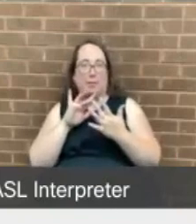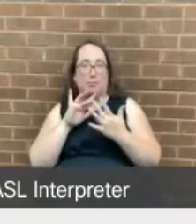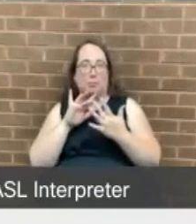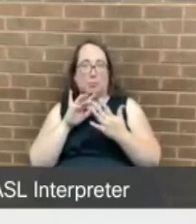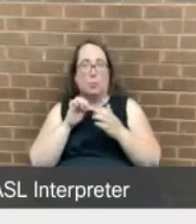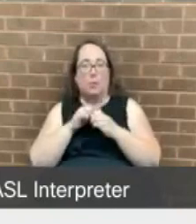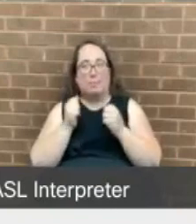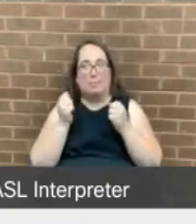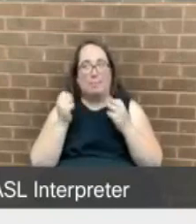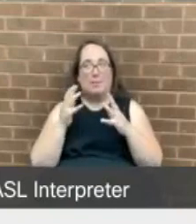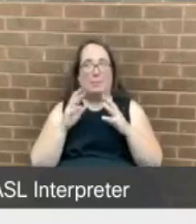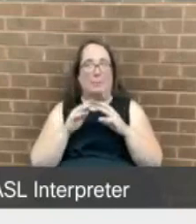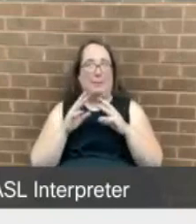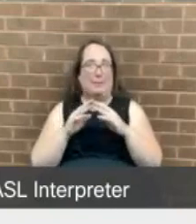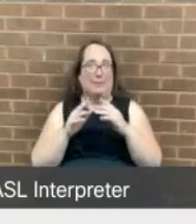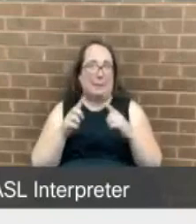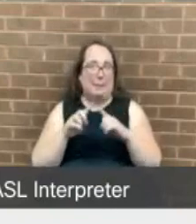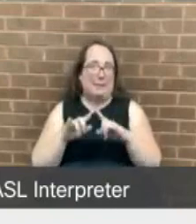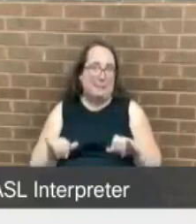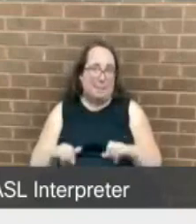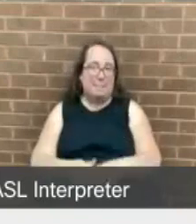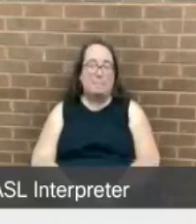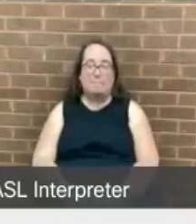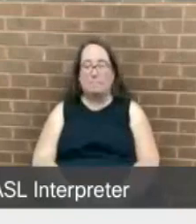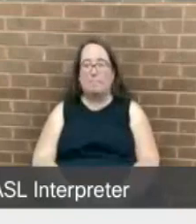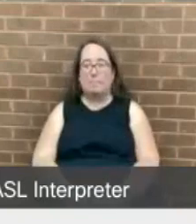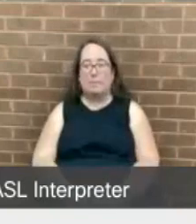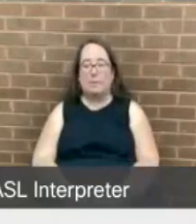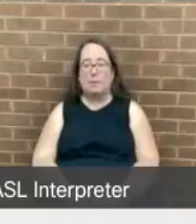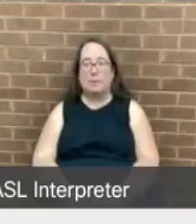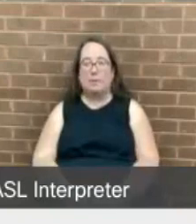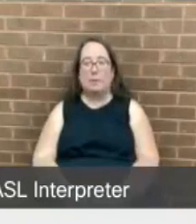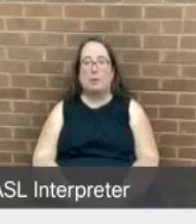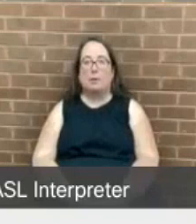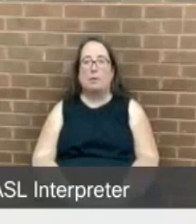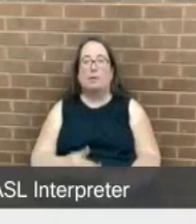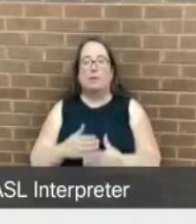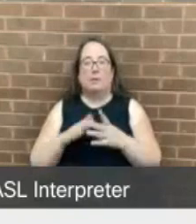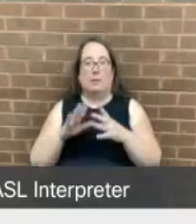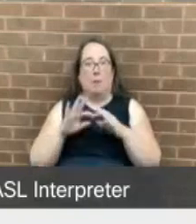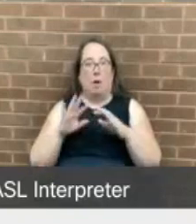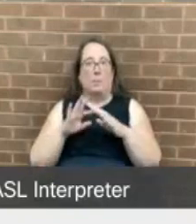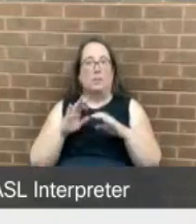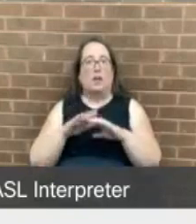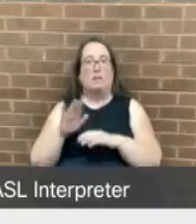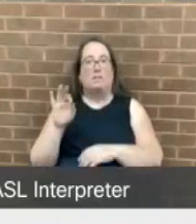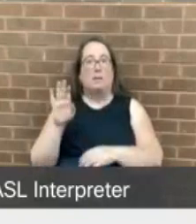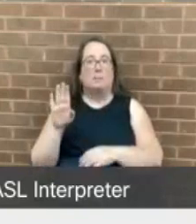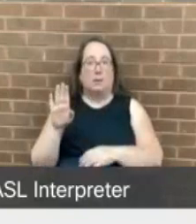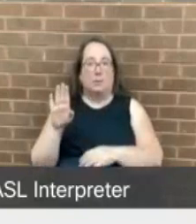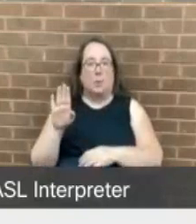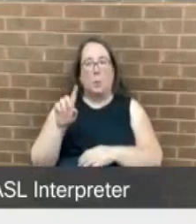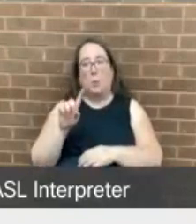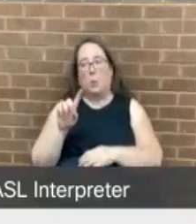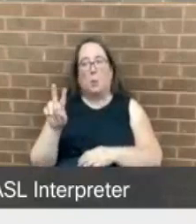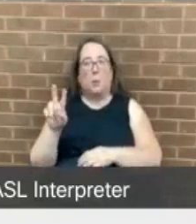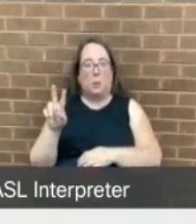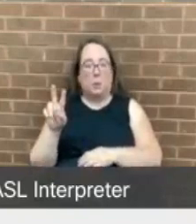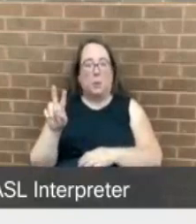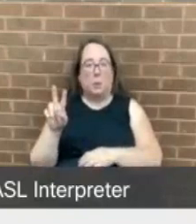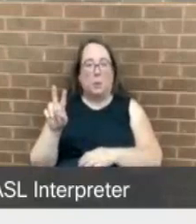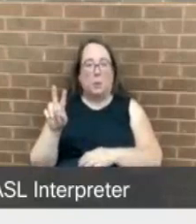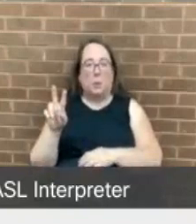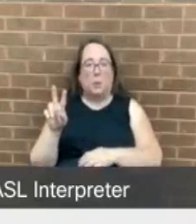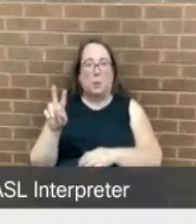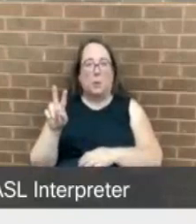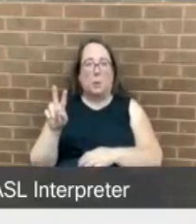meetings going on tonight. I do have some comments that we've received on Facebook, just, you know, one or two that